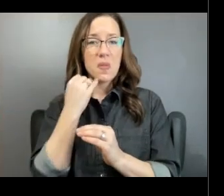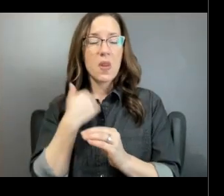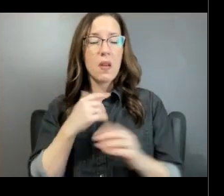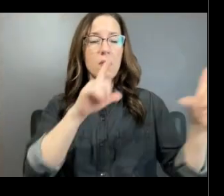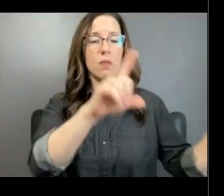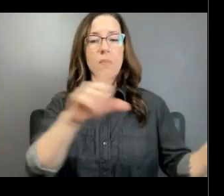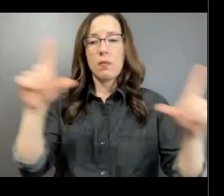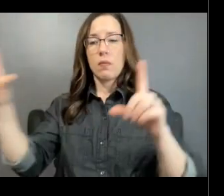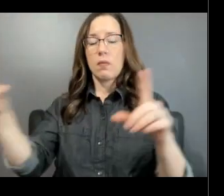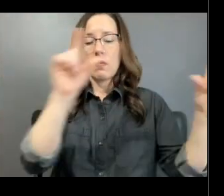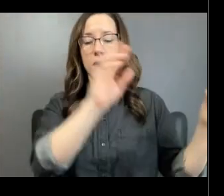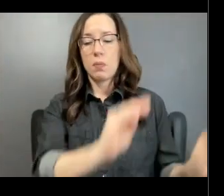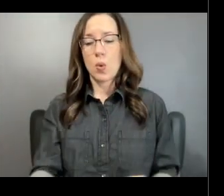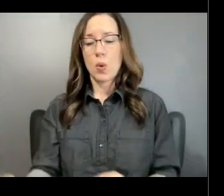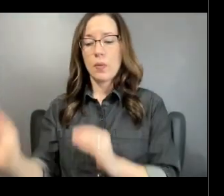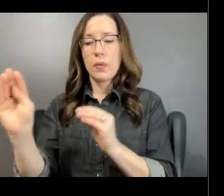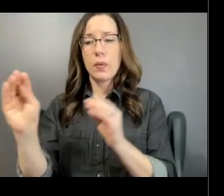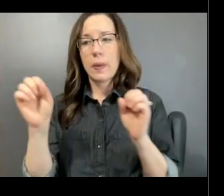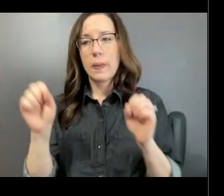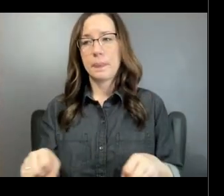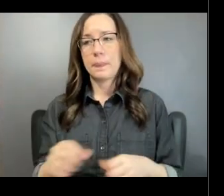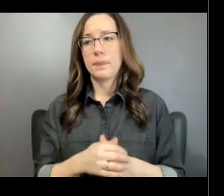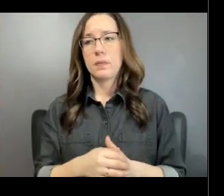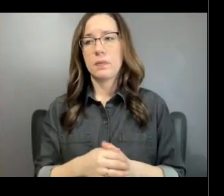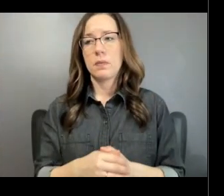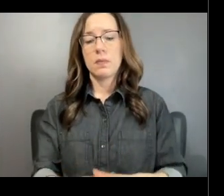multiple screens.